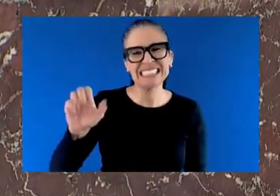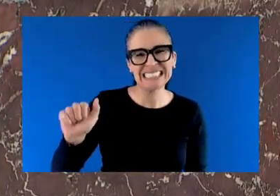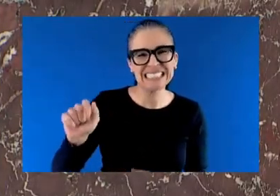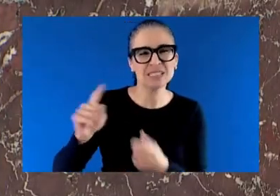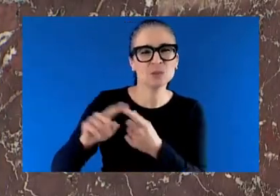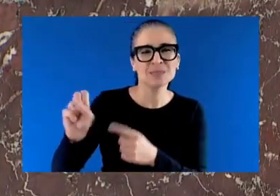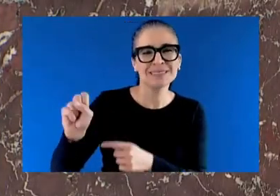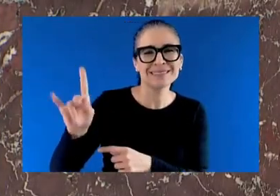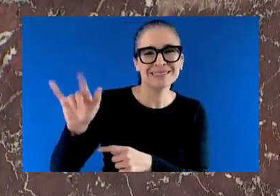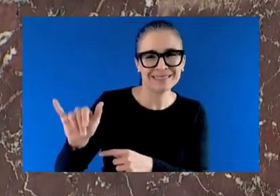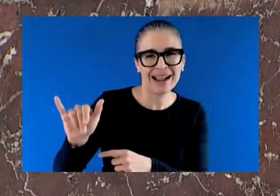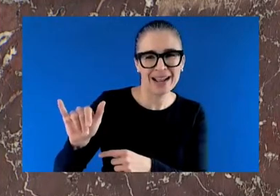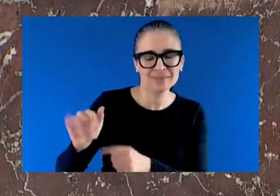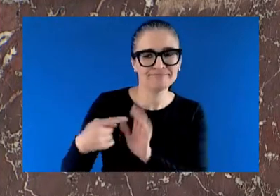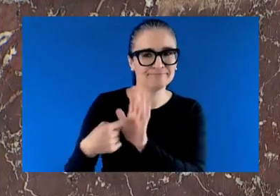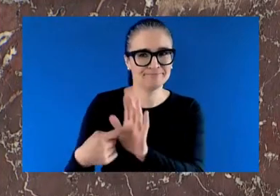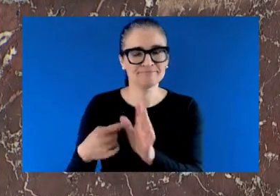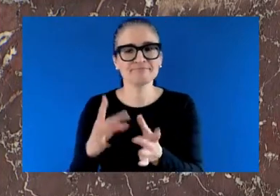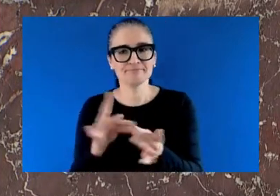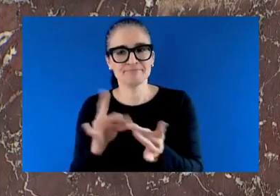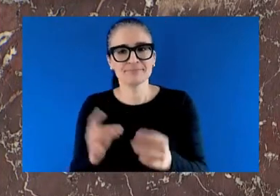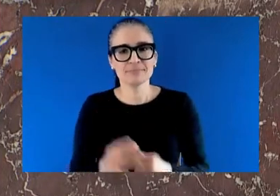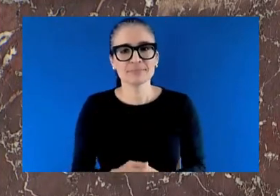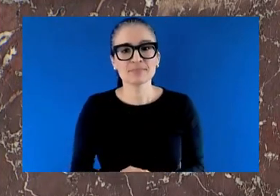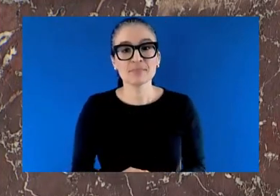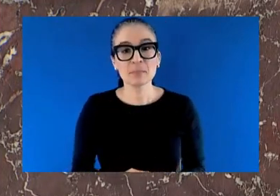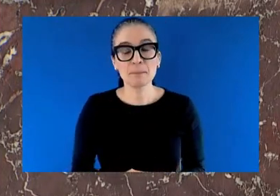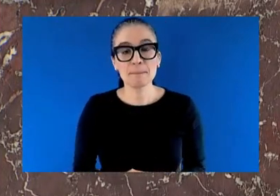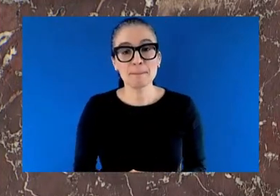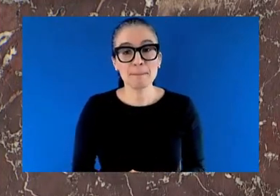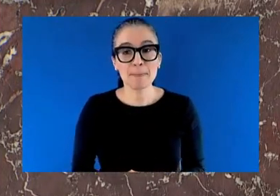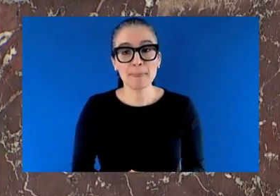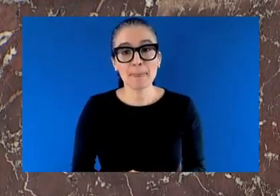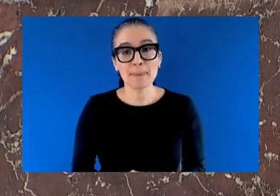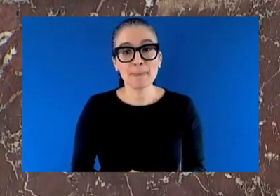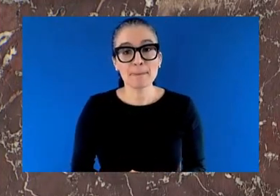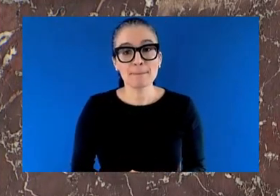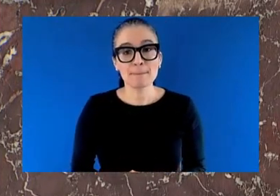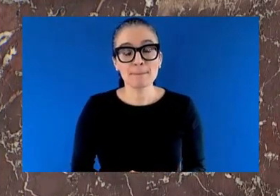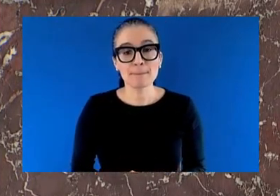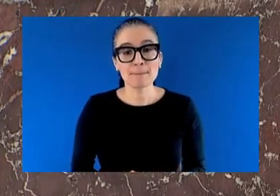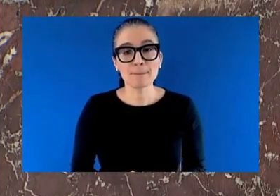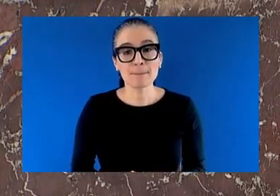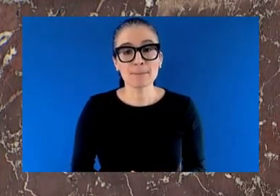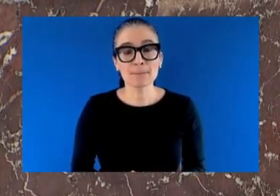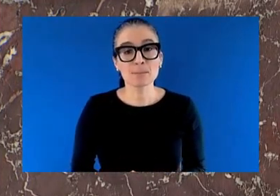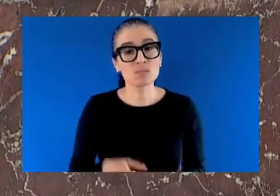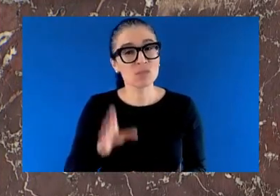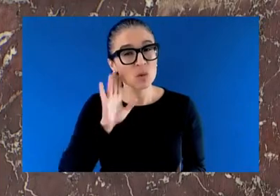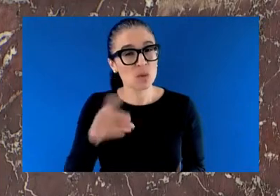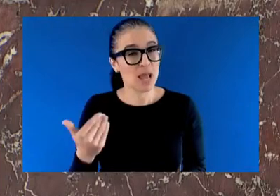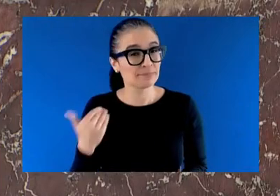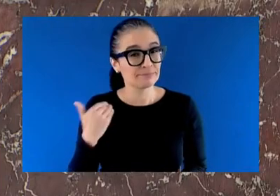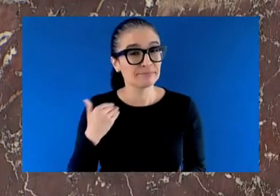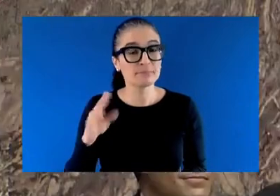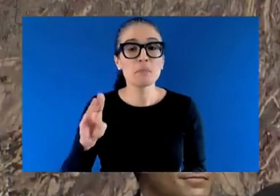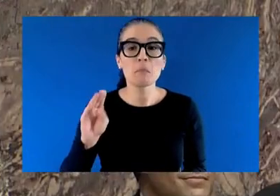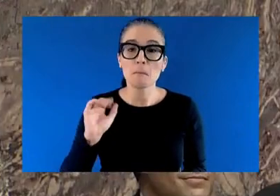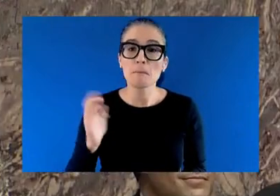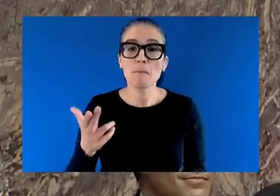was Kidney Health Month, a month dedicated to raising awareness about kidney health in our communities. In